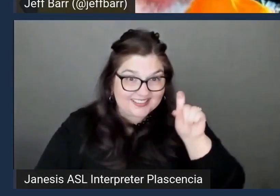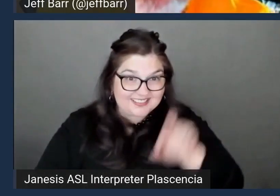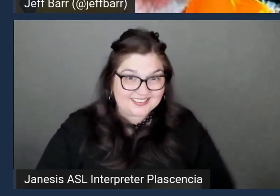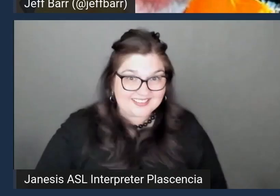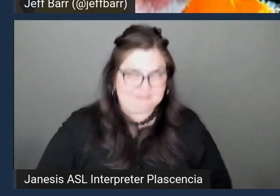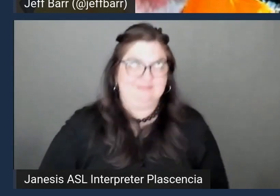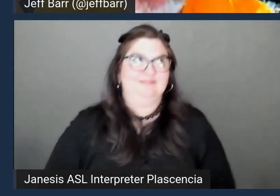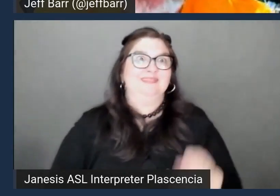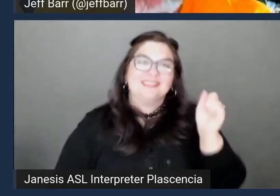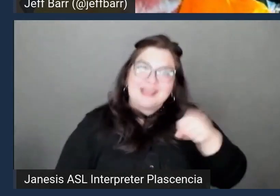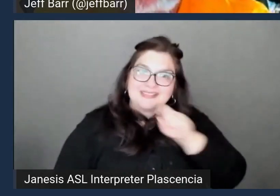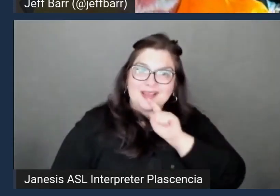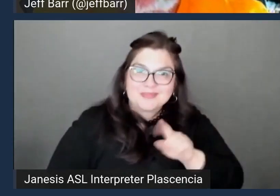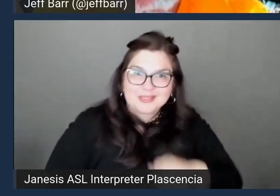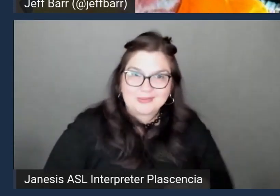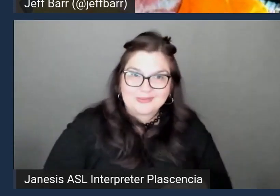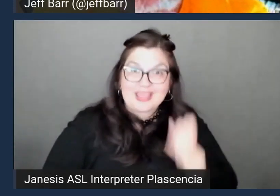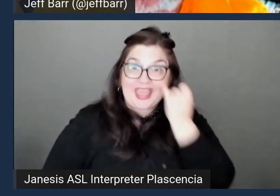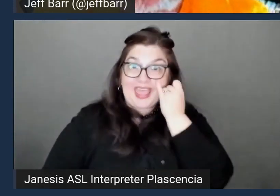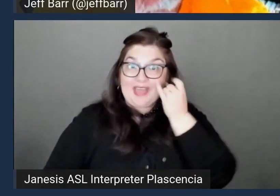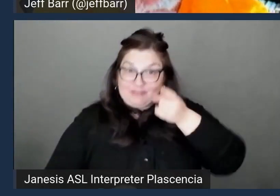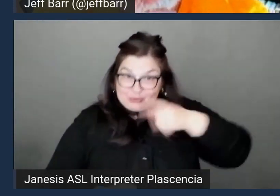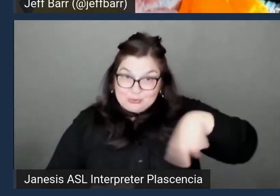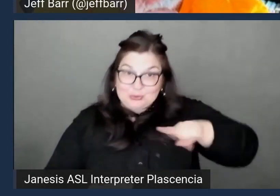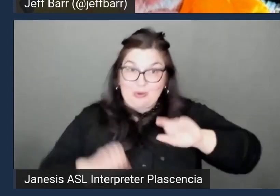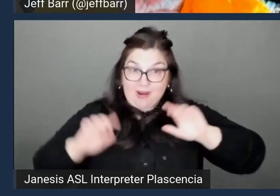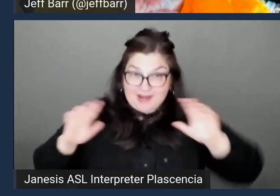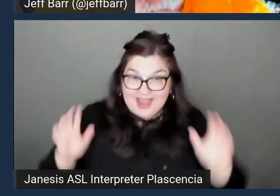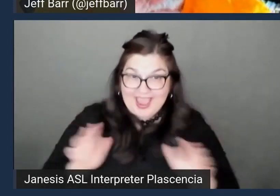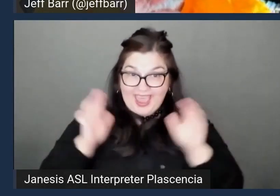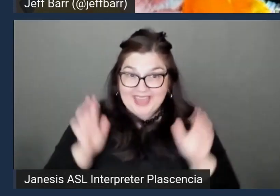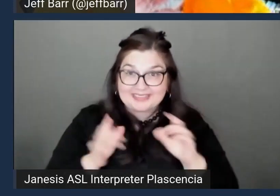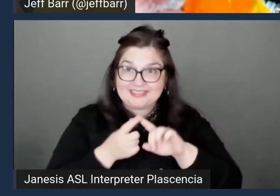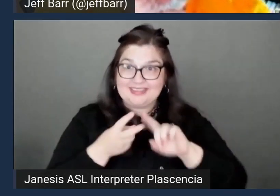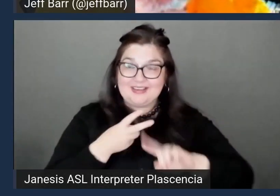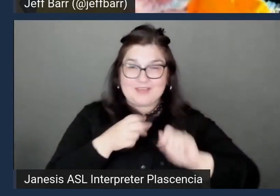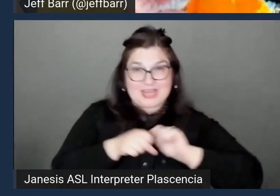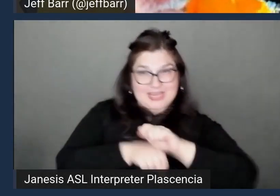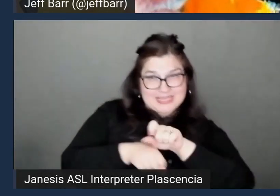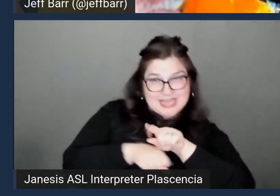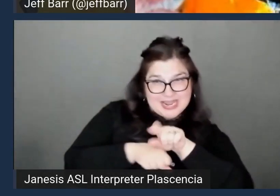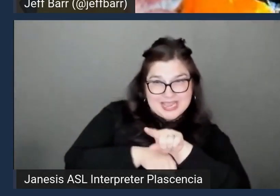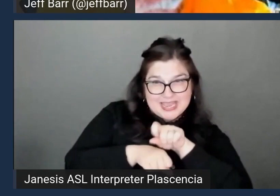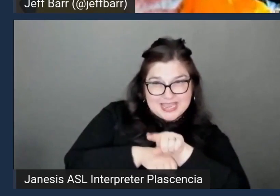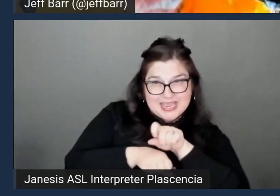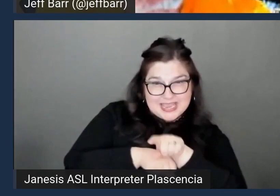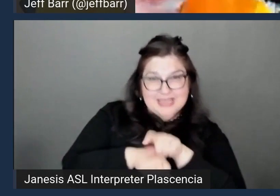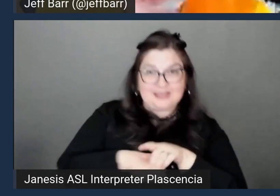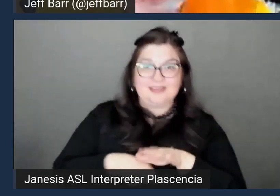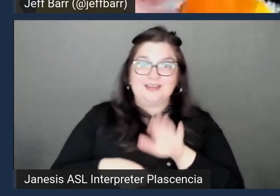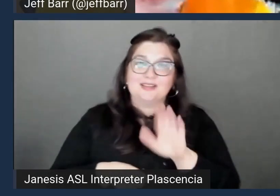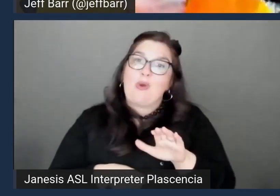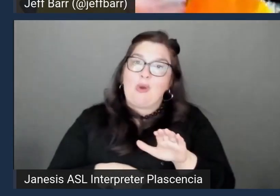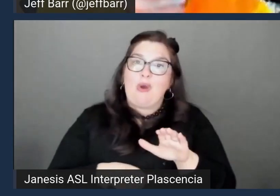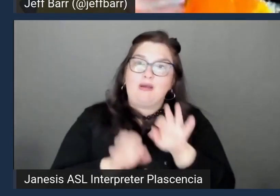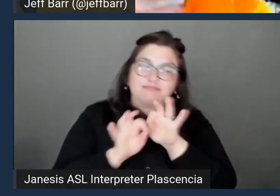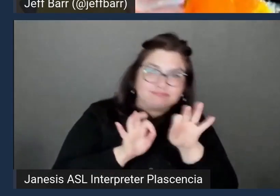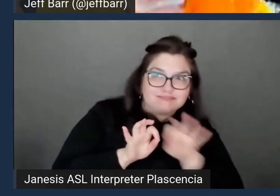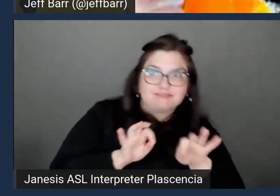Absolutely. If you're active, you're sending us stuff. We're taking your commits and